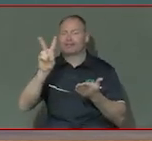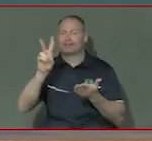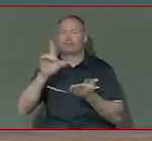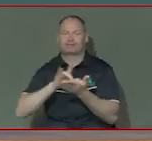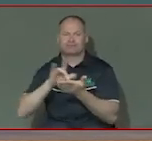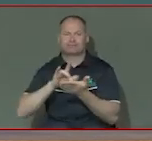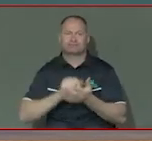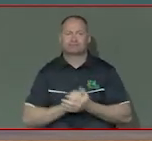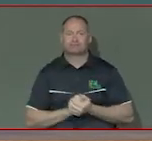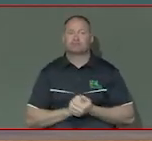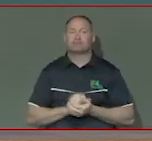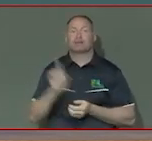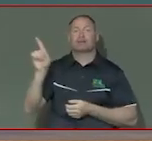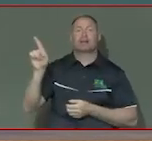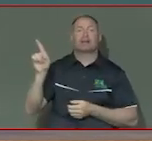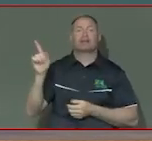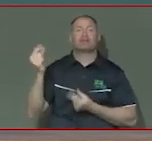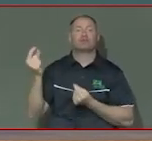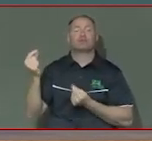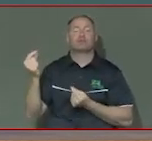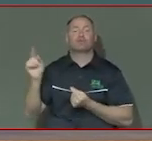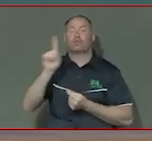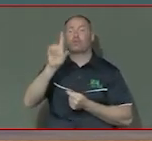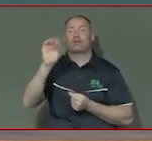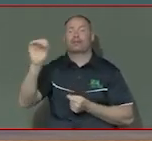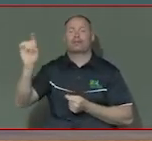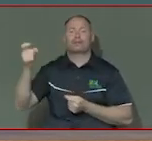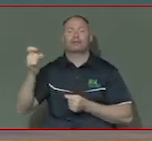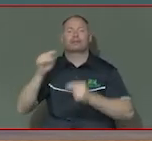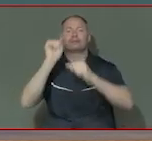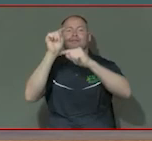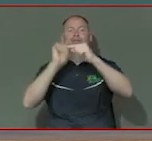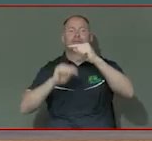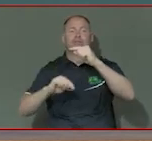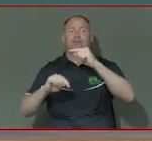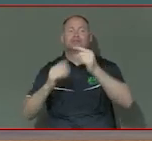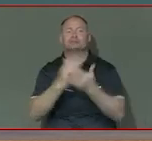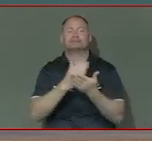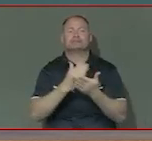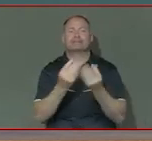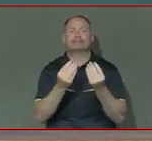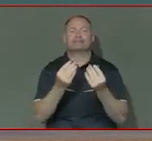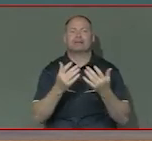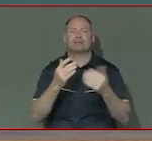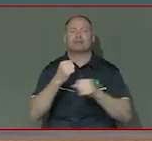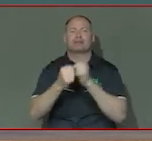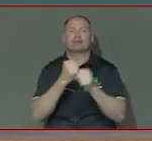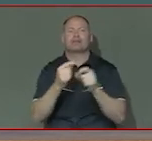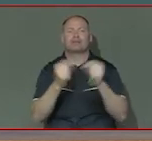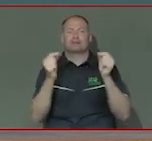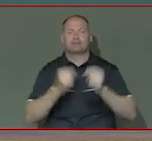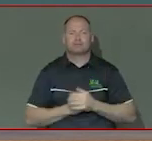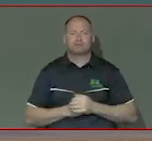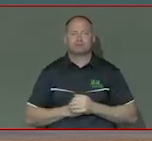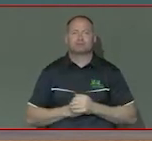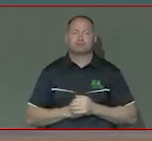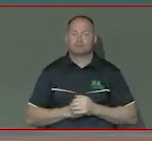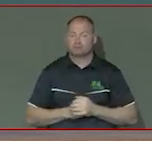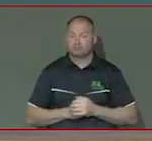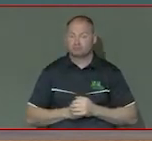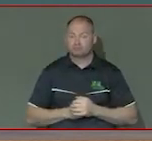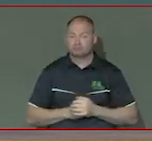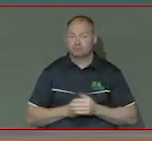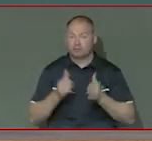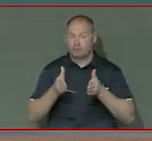will take this 180,000 and divide that by the number of shares at the end of the year. But that's not